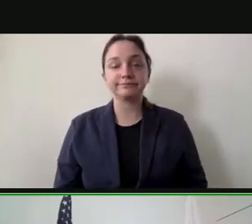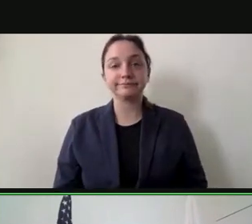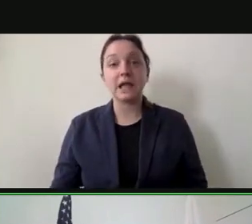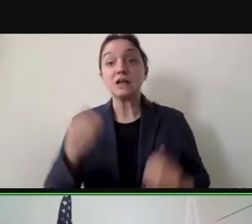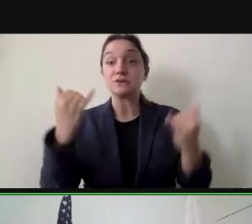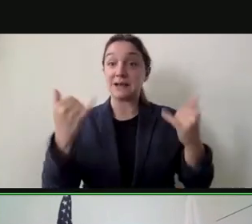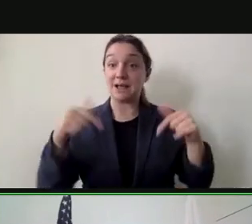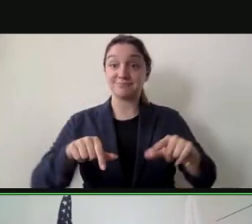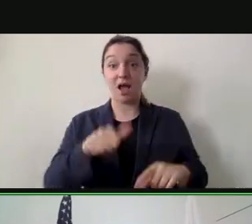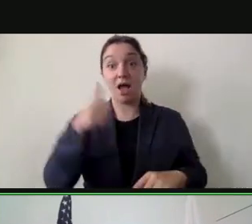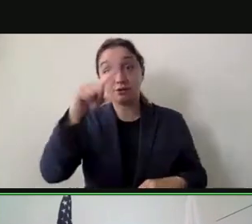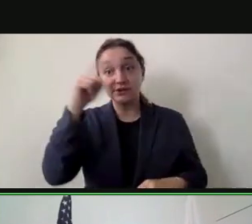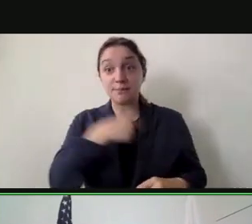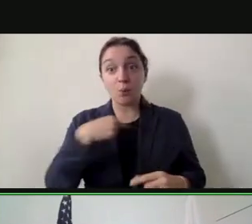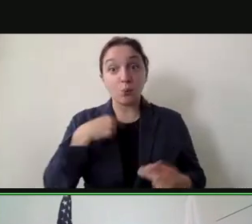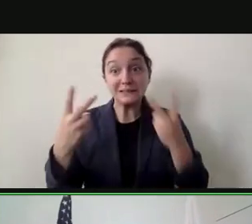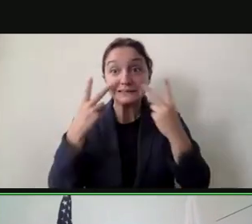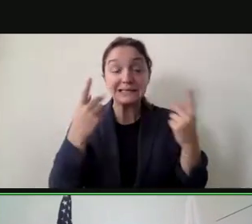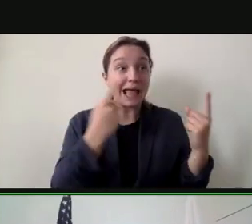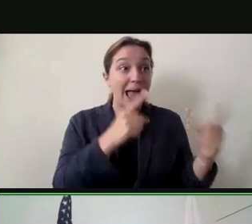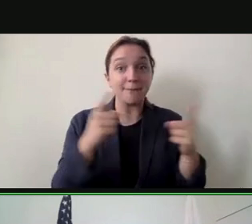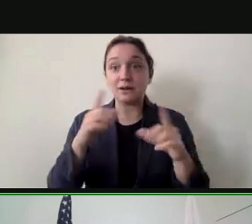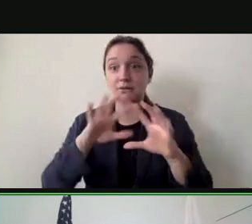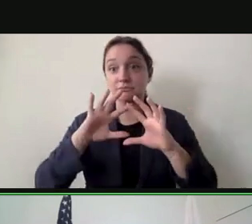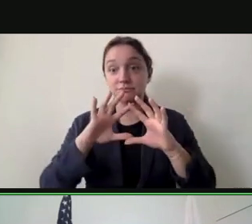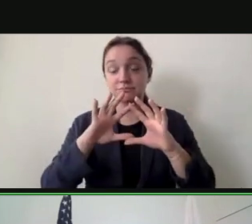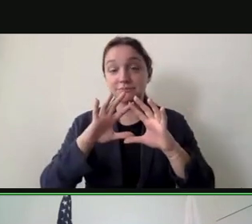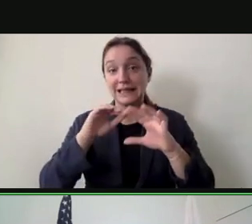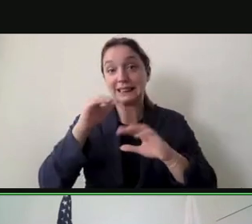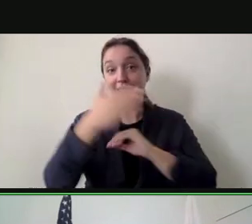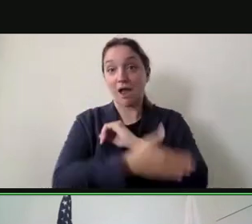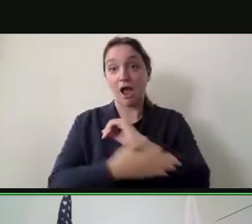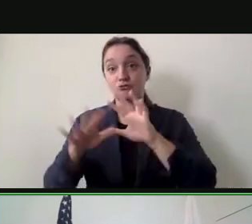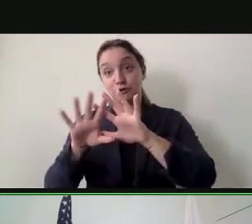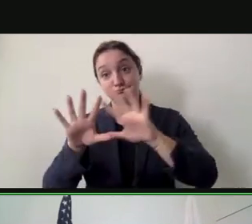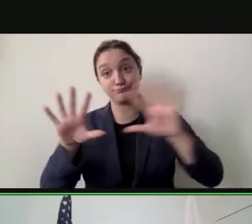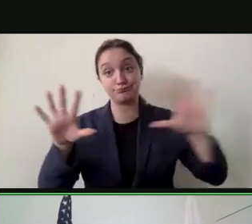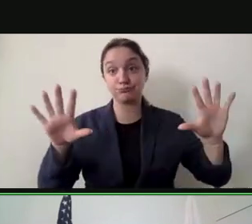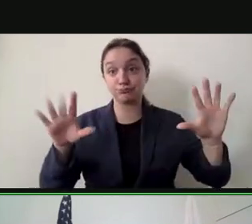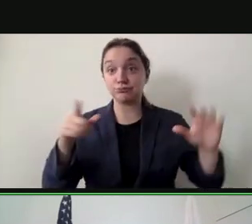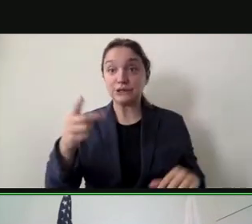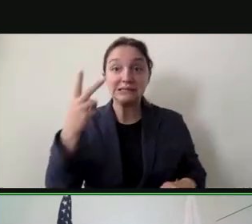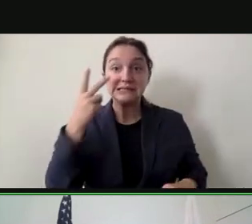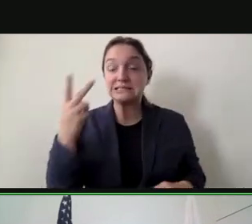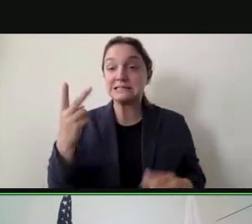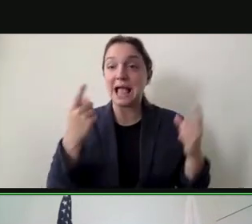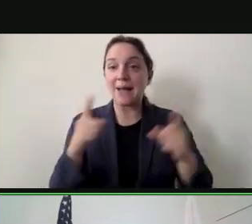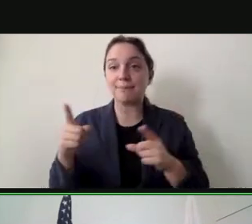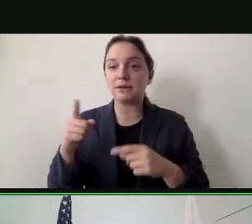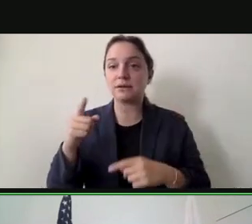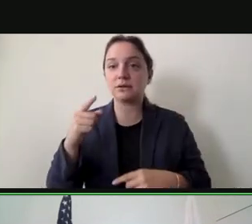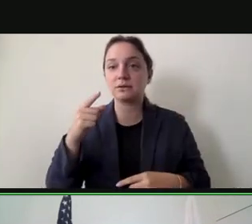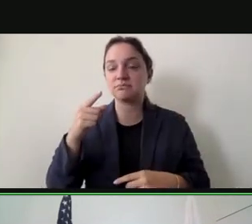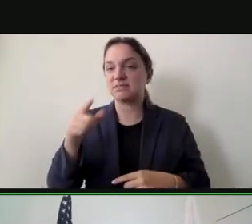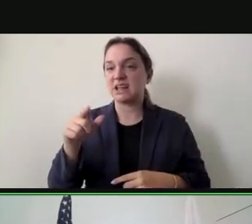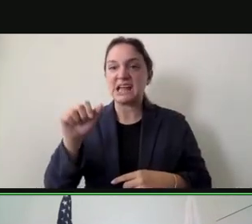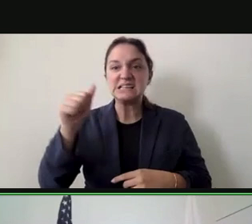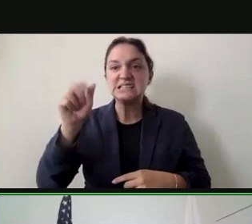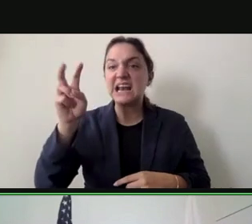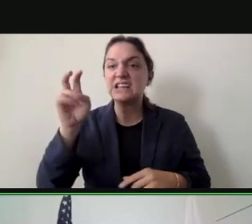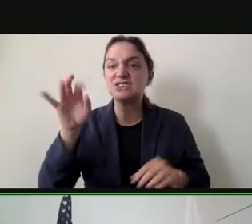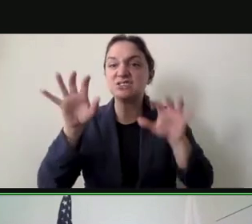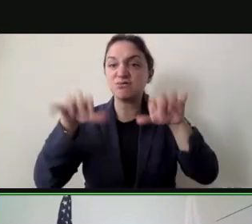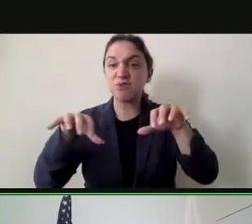summer where we are seeing the profound effects of climate. Take a look at, 10 inches of rain for